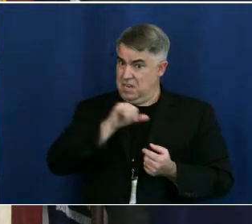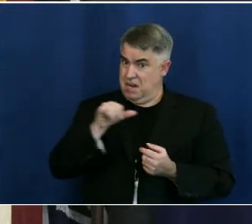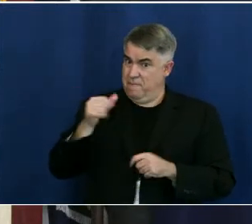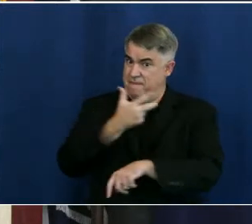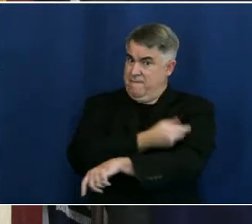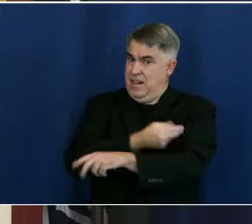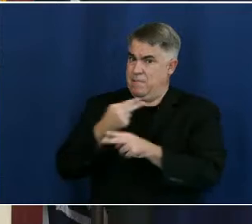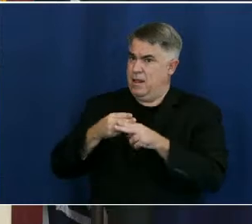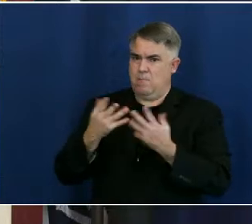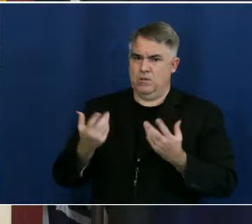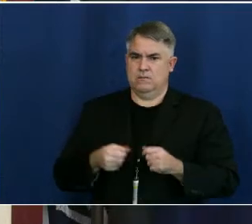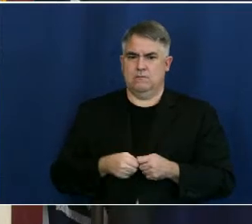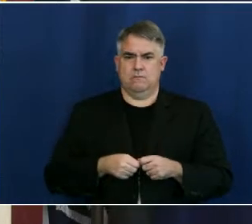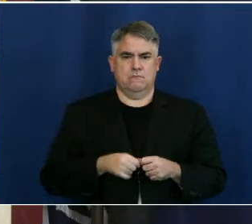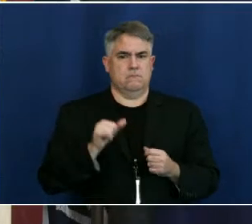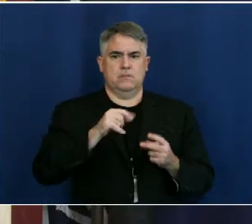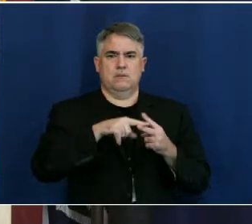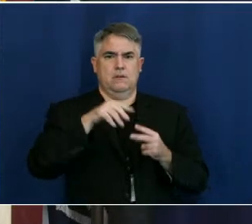Thank you. Yep.